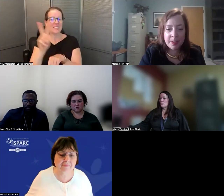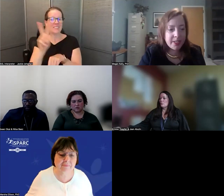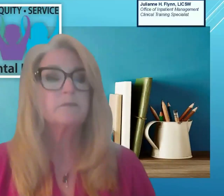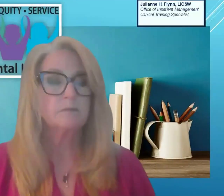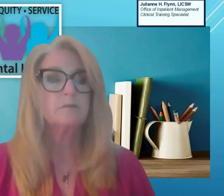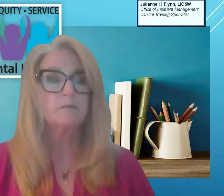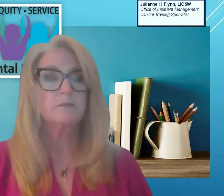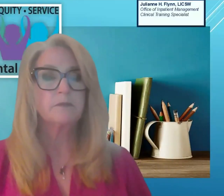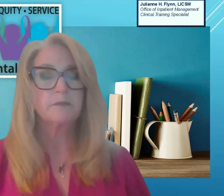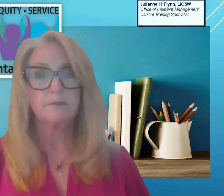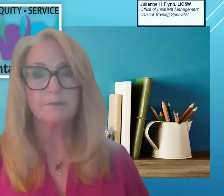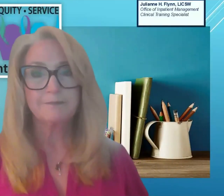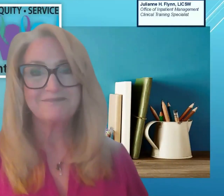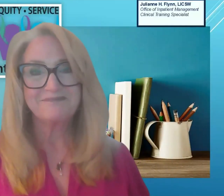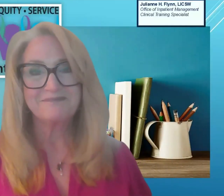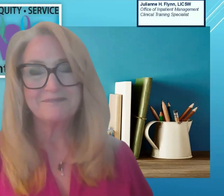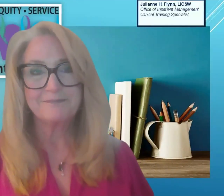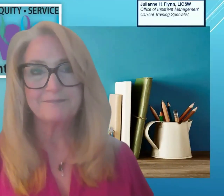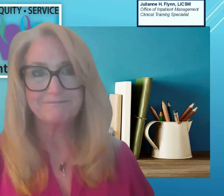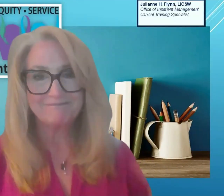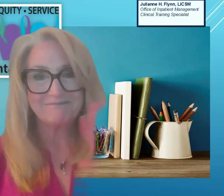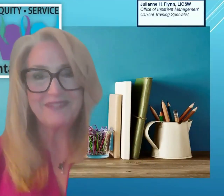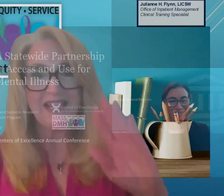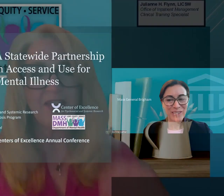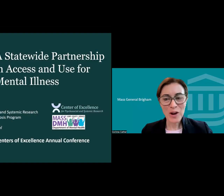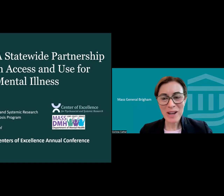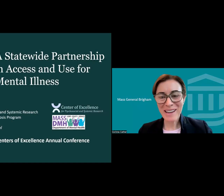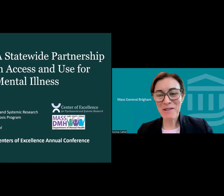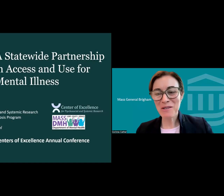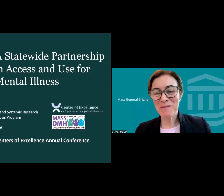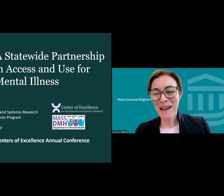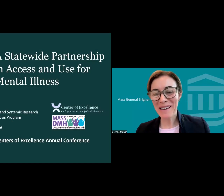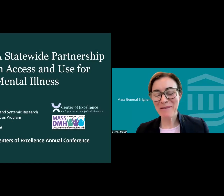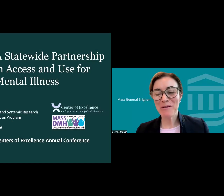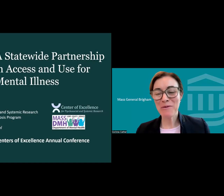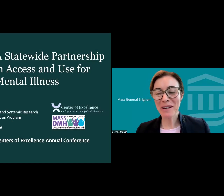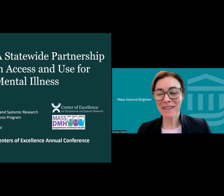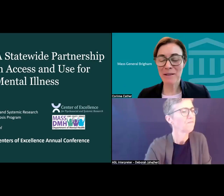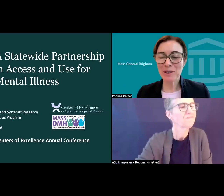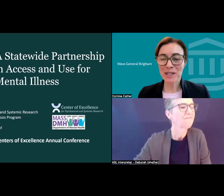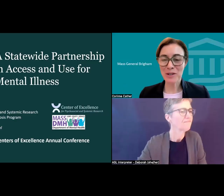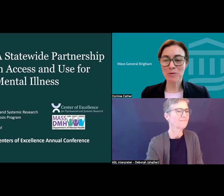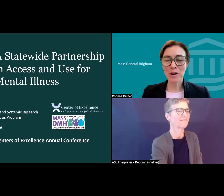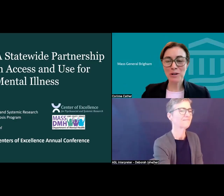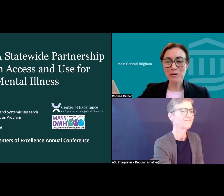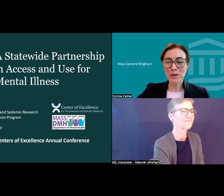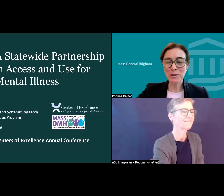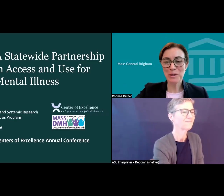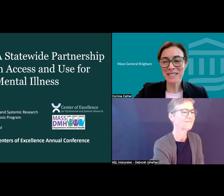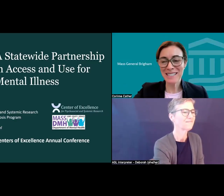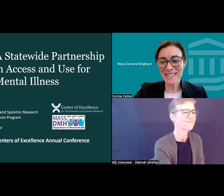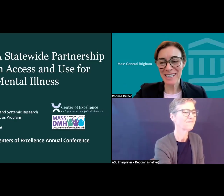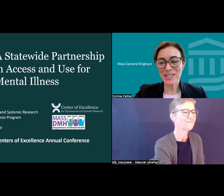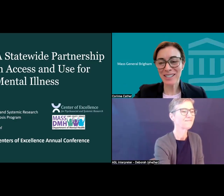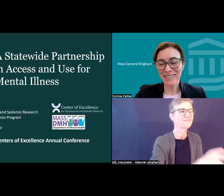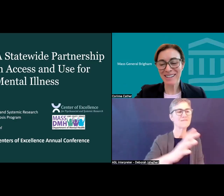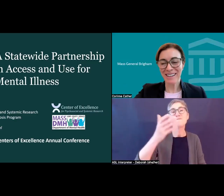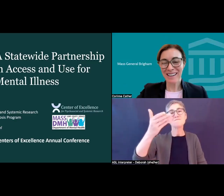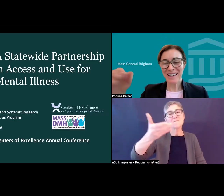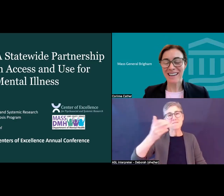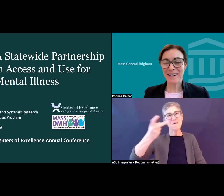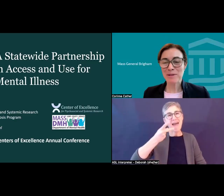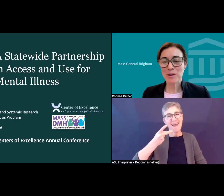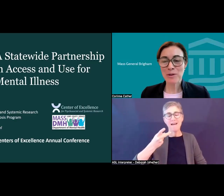resume. So thank you very much, everyone. Okay, welcome back, everyone. That was such a wonderful